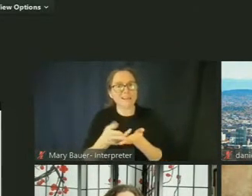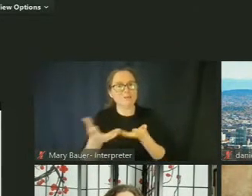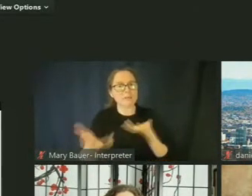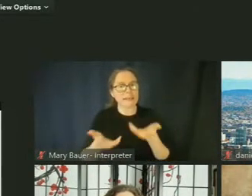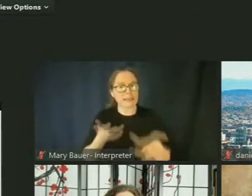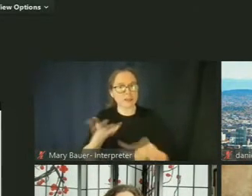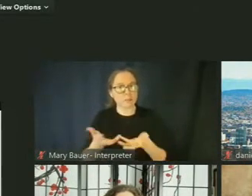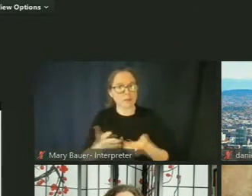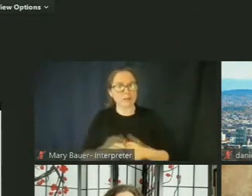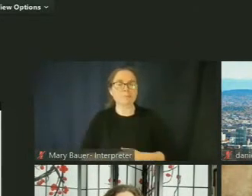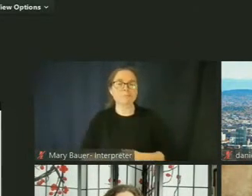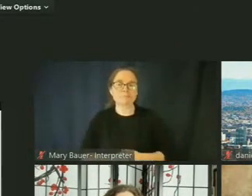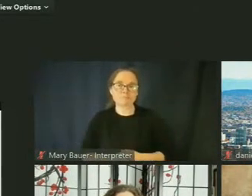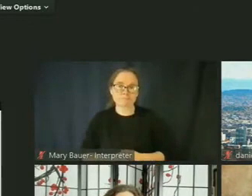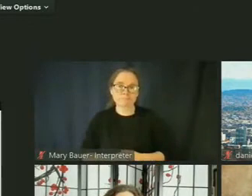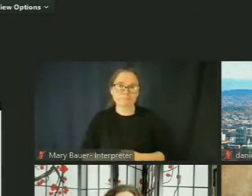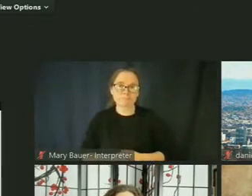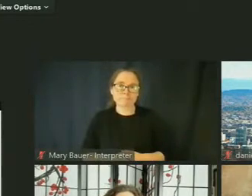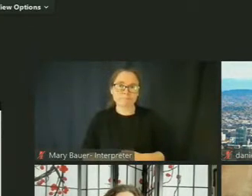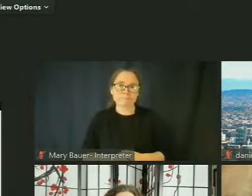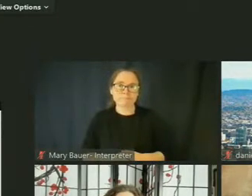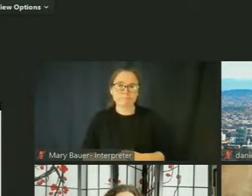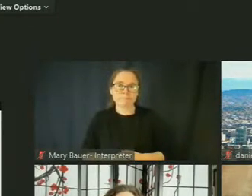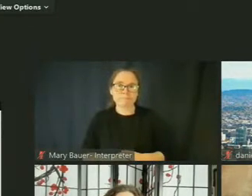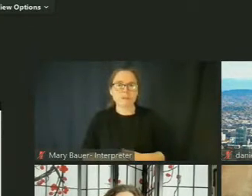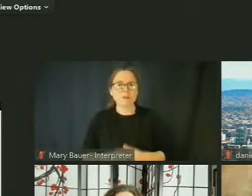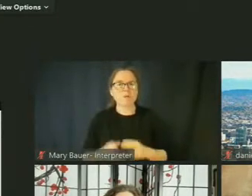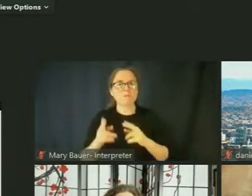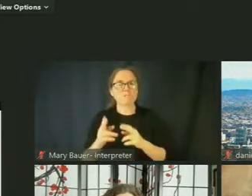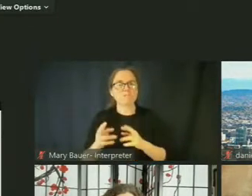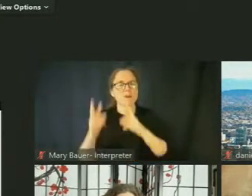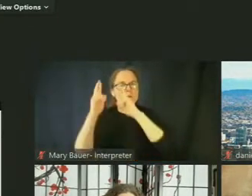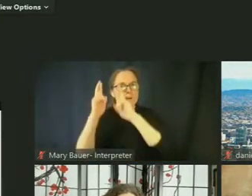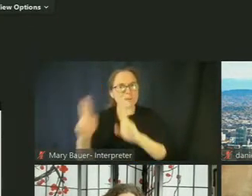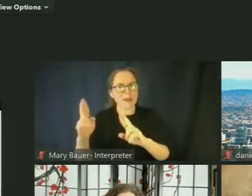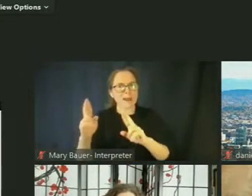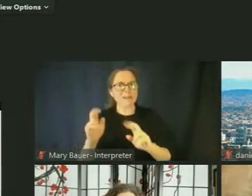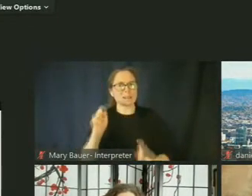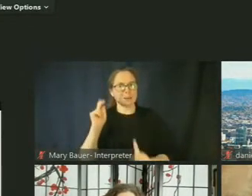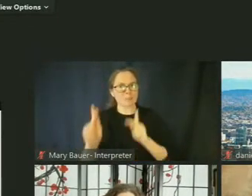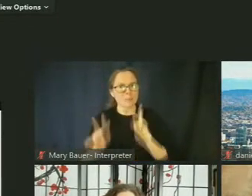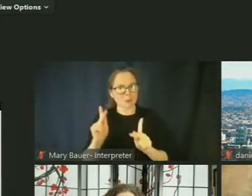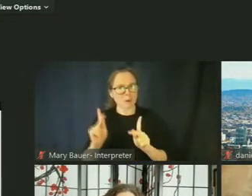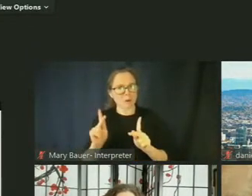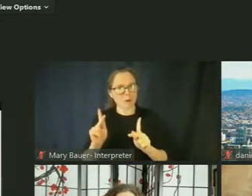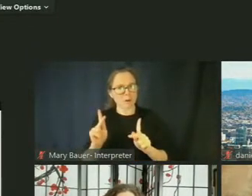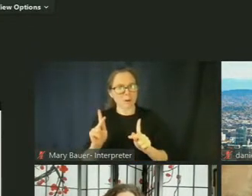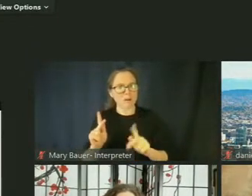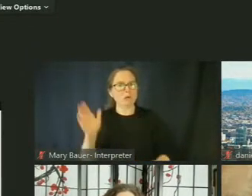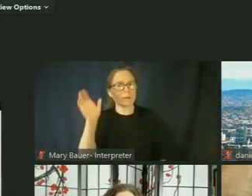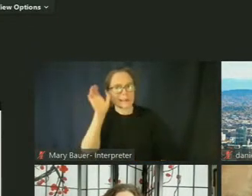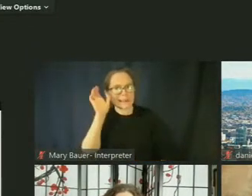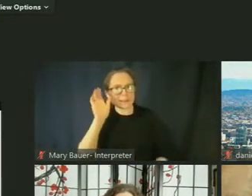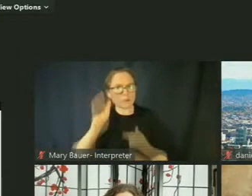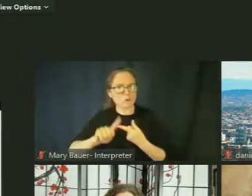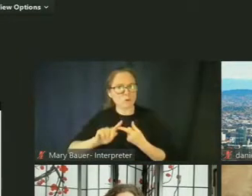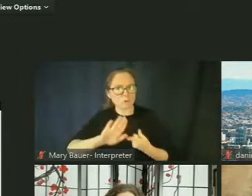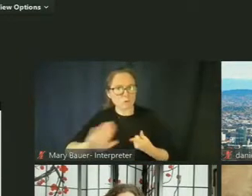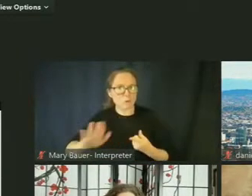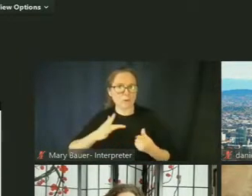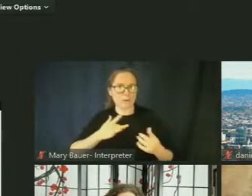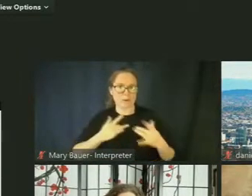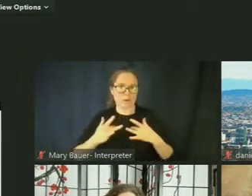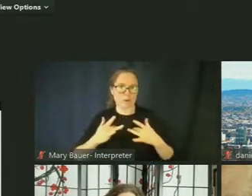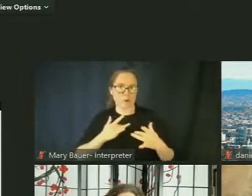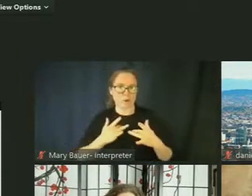Approaching the work in the sense of humanity, really stopping to listen to address the concerns and reiterating the facts